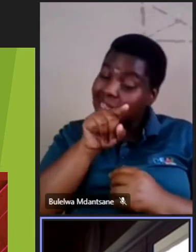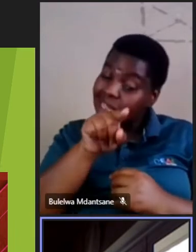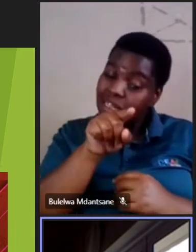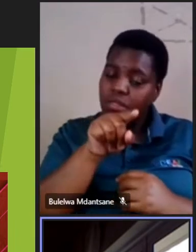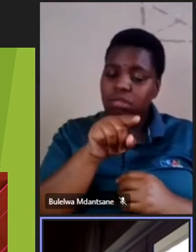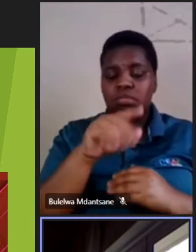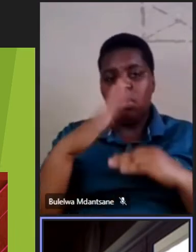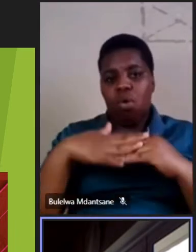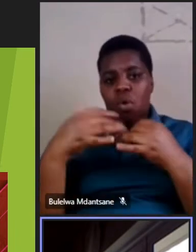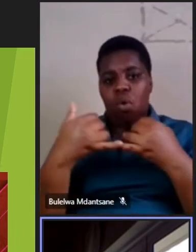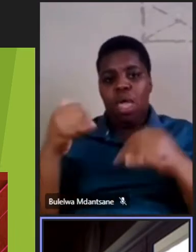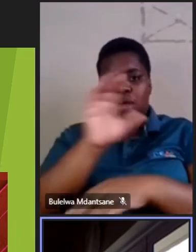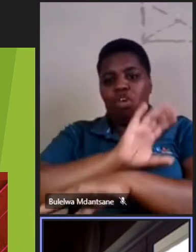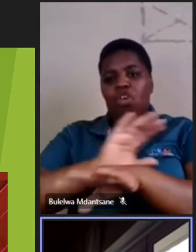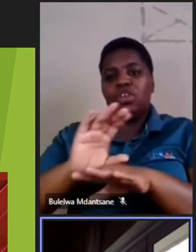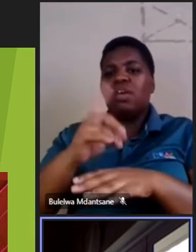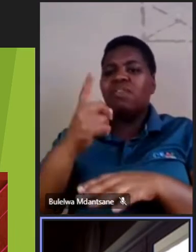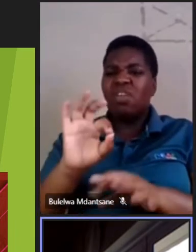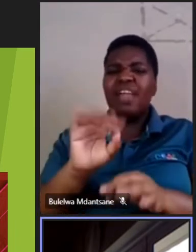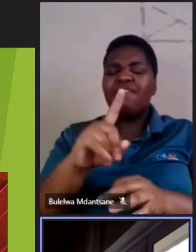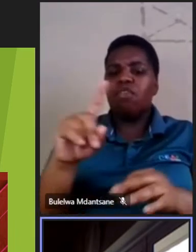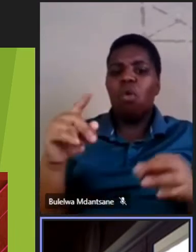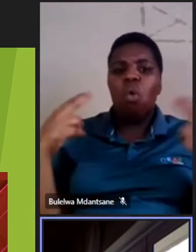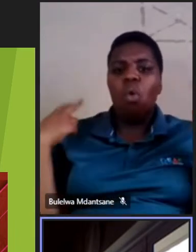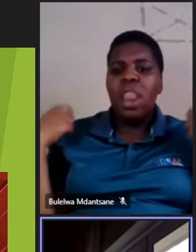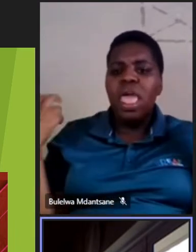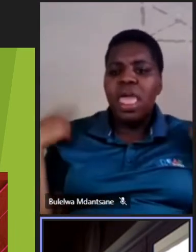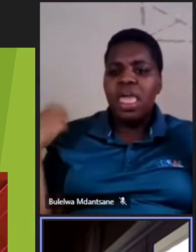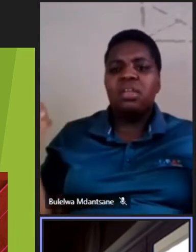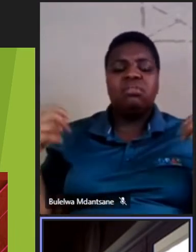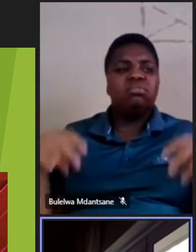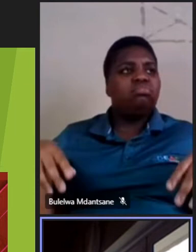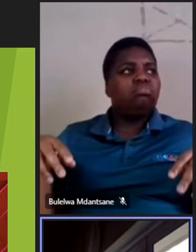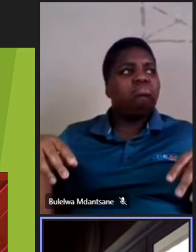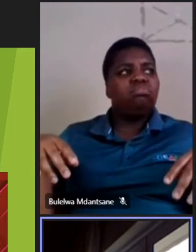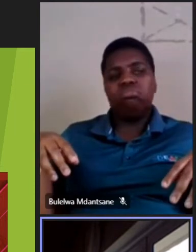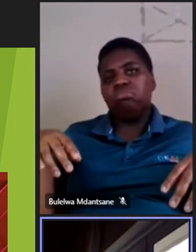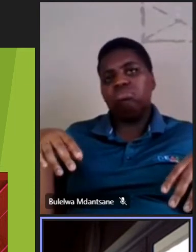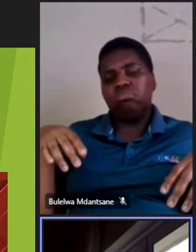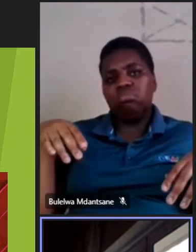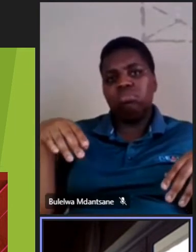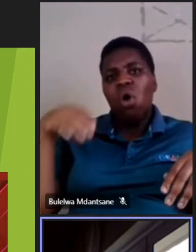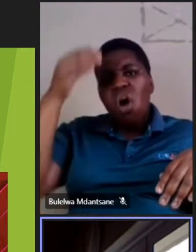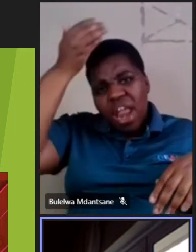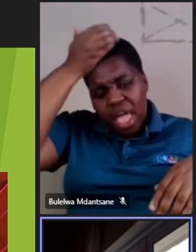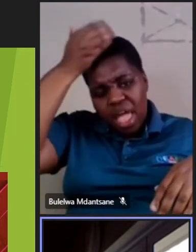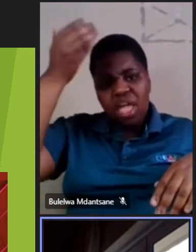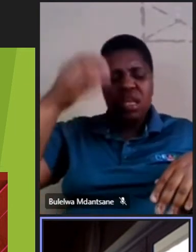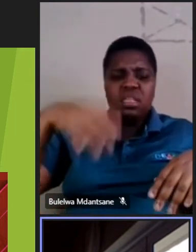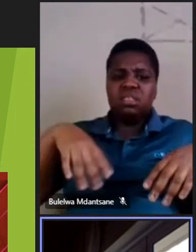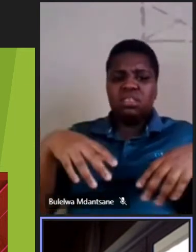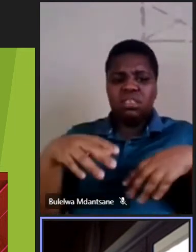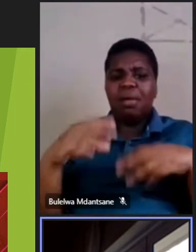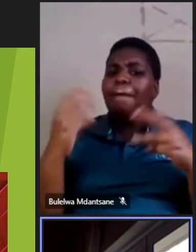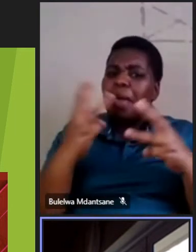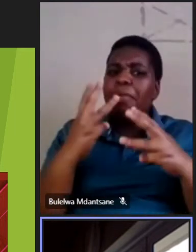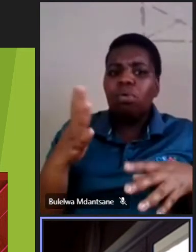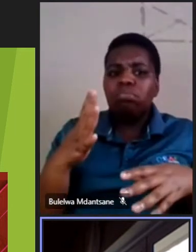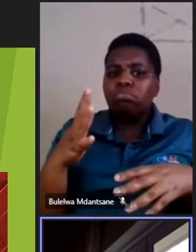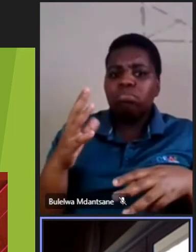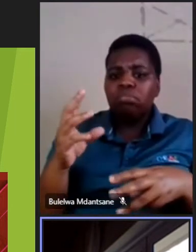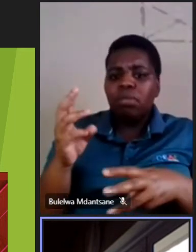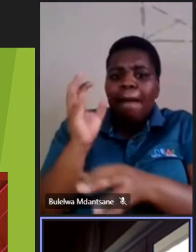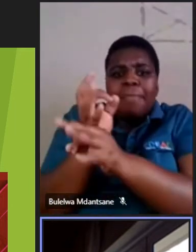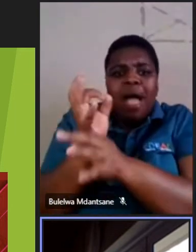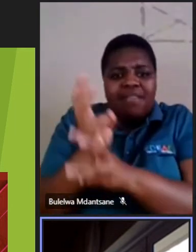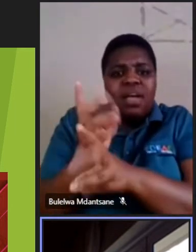The course is suitable for nurses, support staff, medical interns, community service doctors, and basically